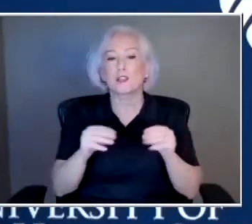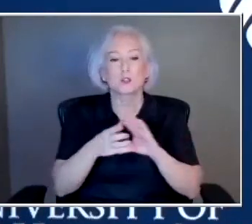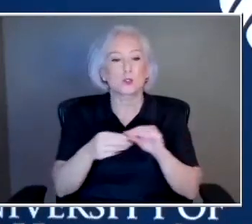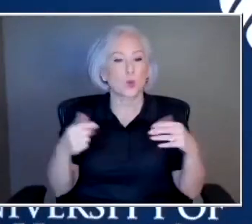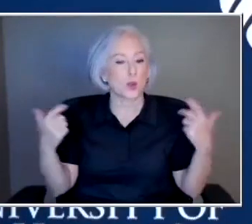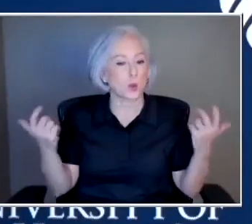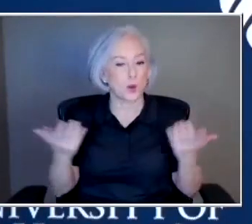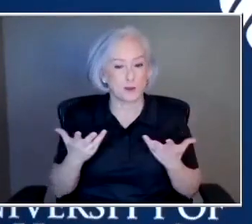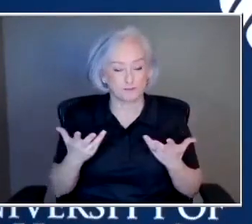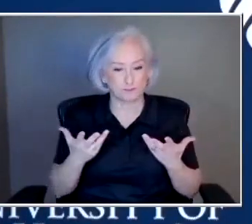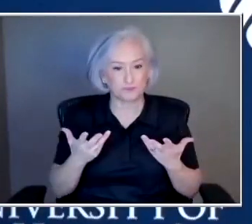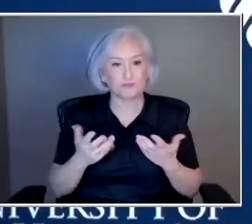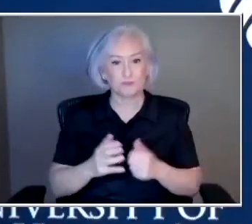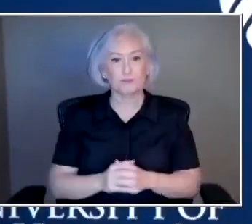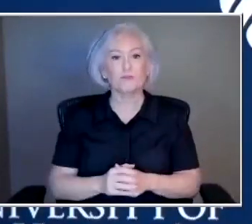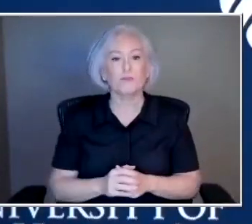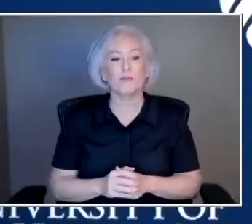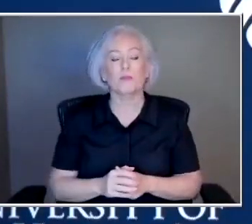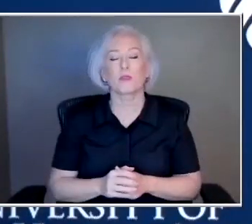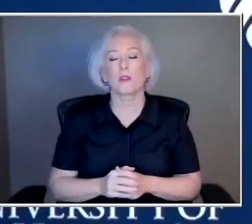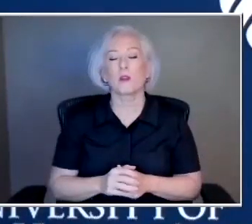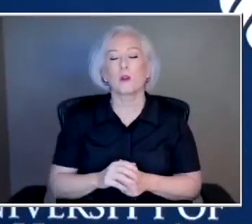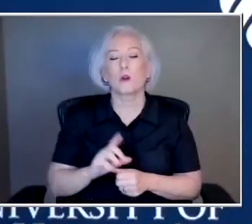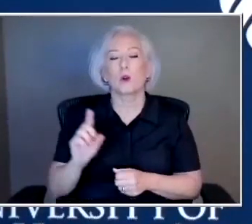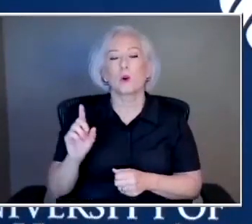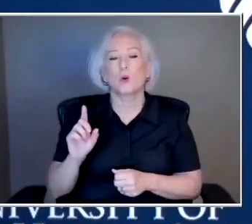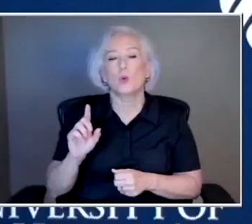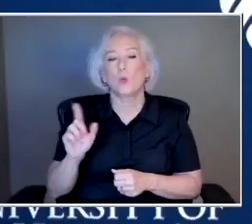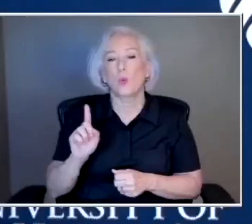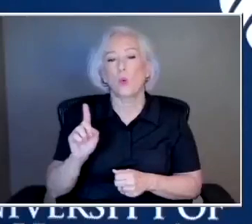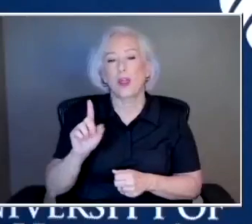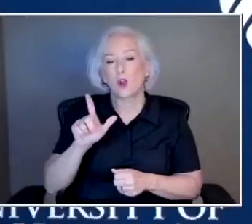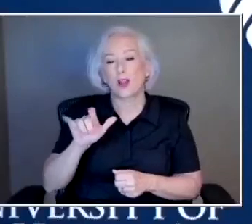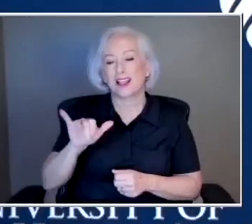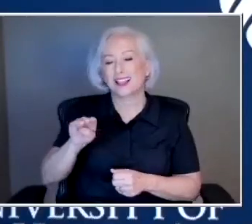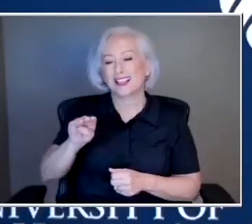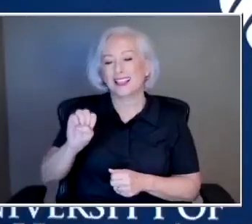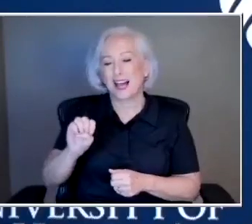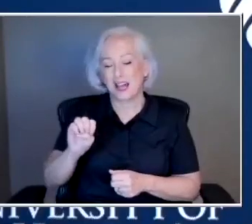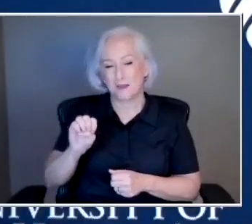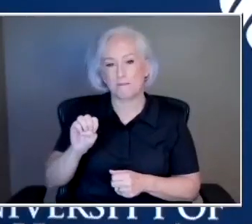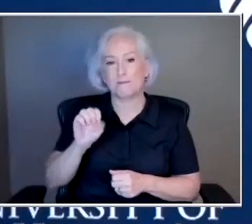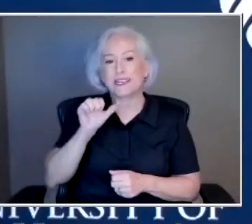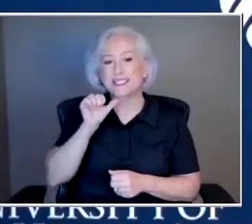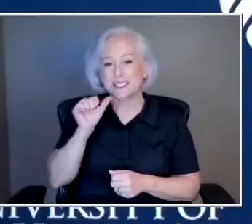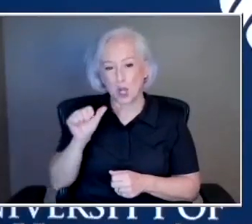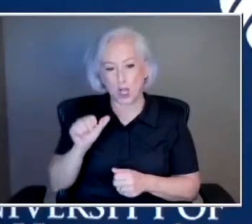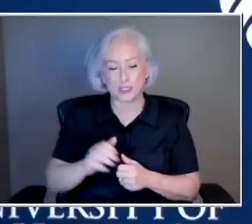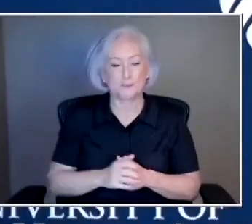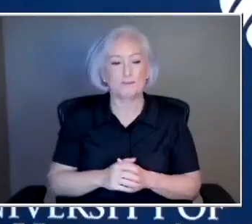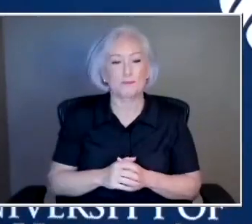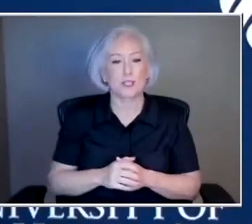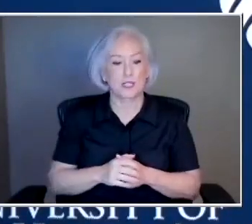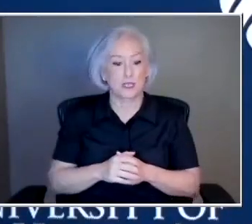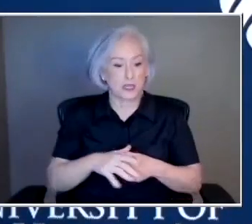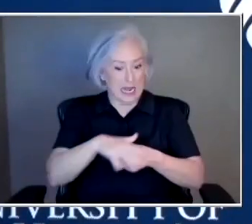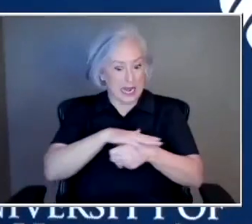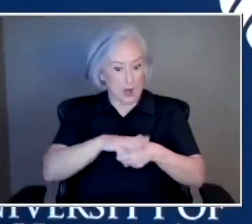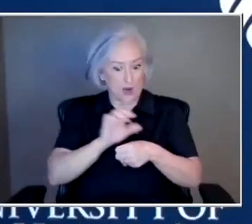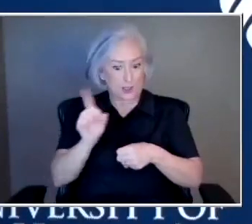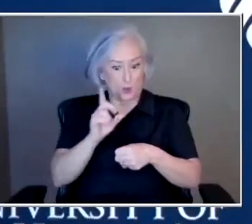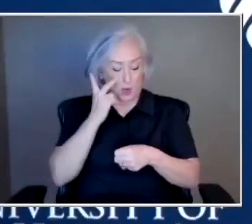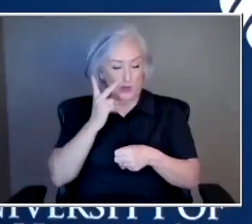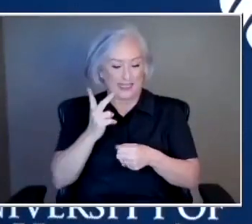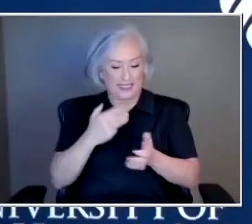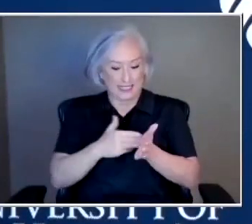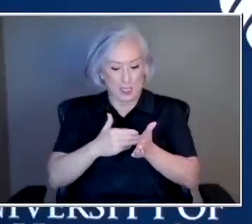where Lyme isn't. So there are significant areas of Lyme disease. Closest to us would be Minnesota or